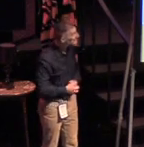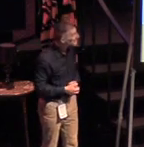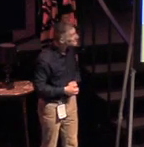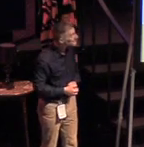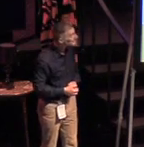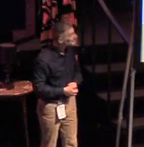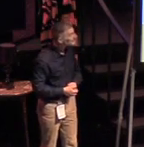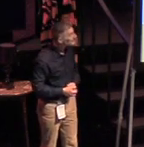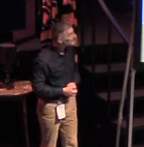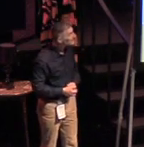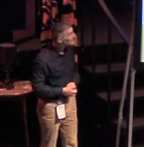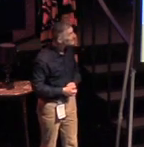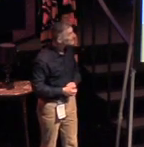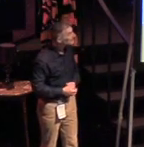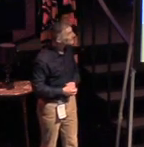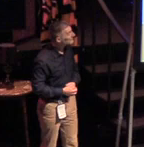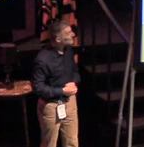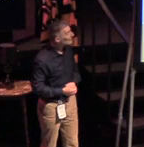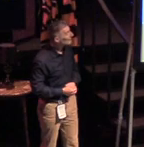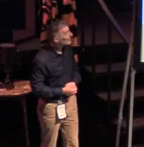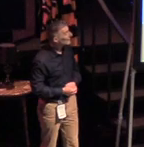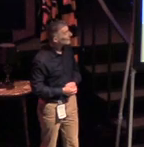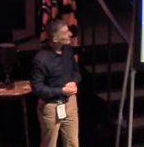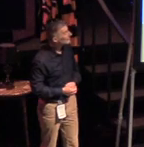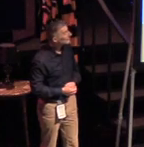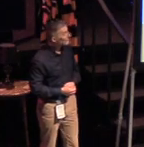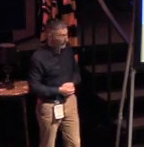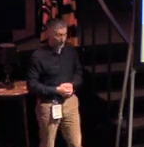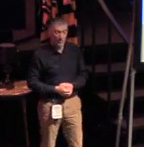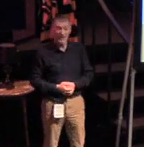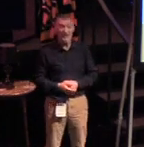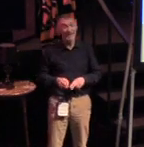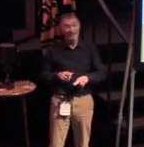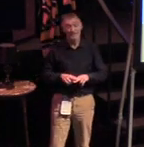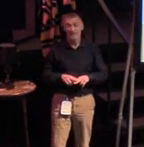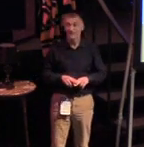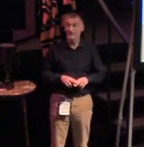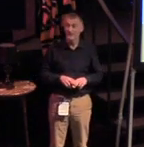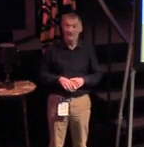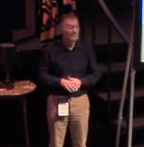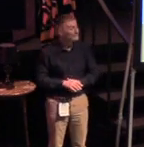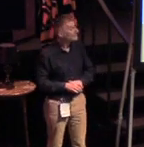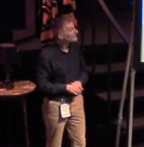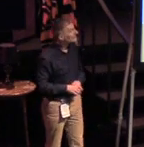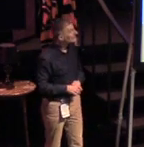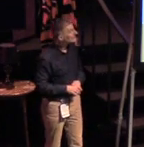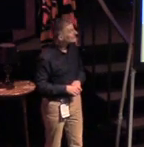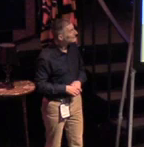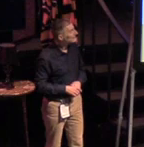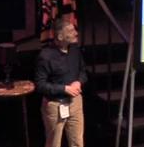was on Forbes so a team who a diverse team 87 percent